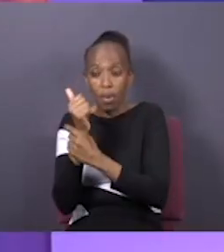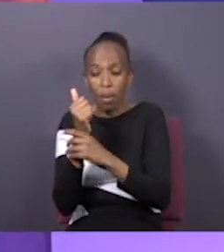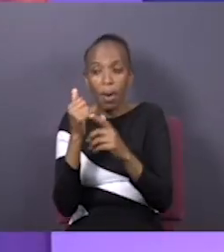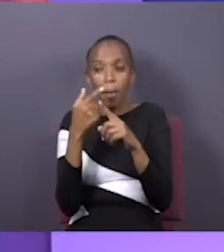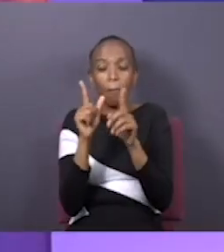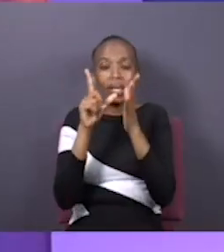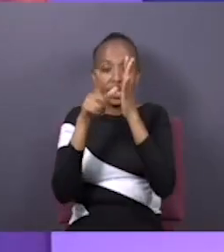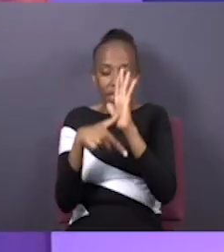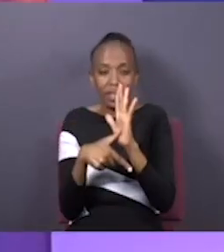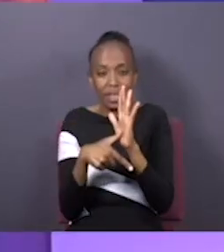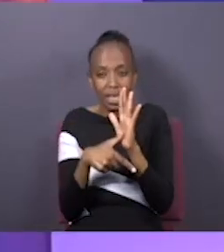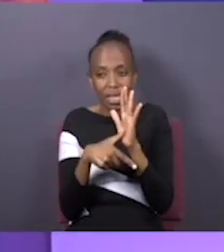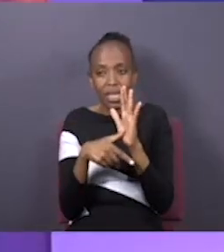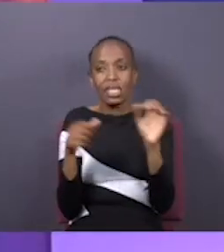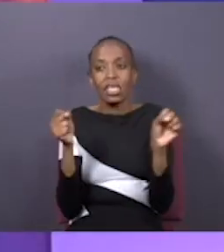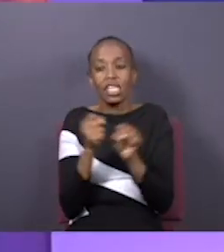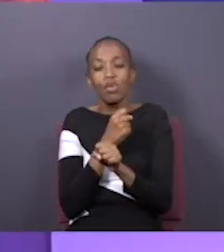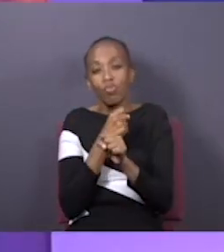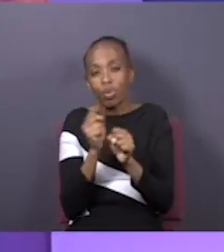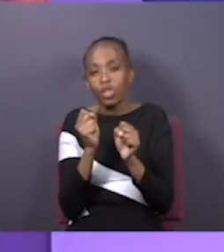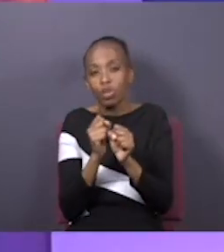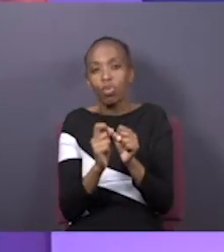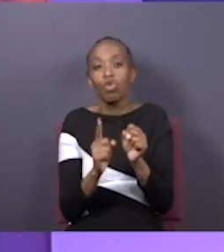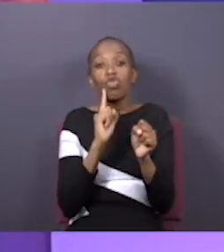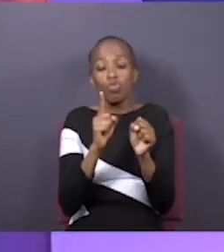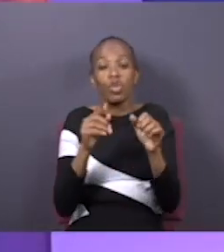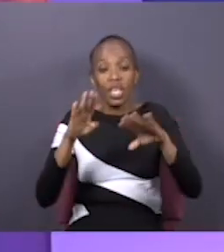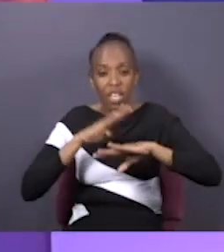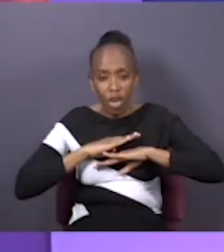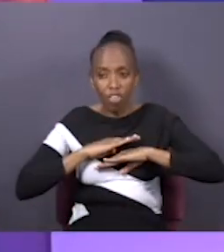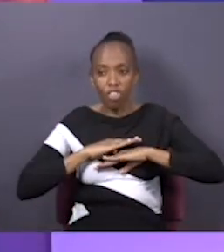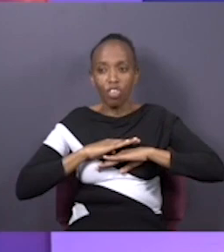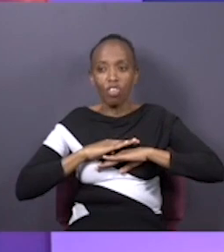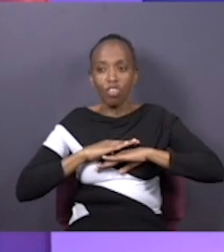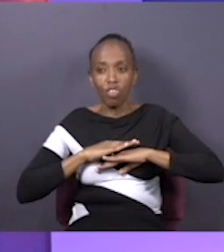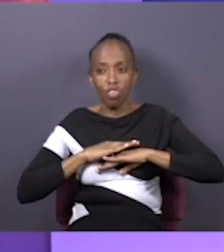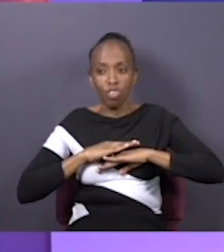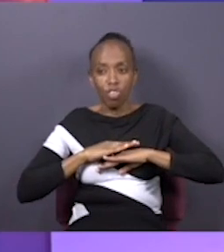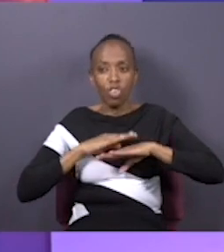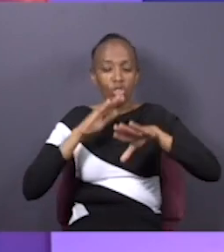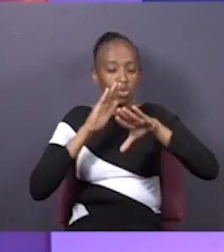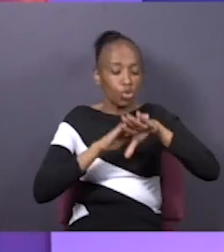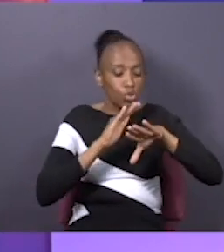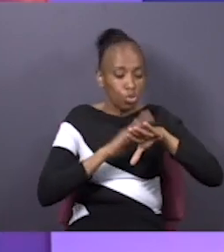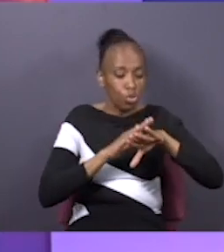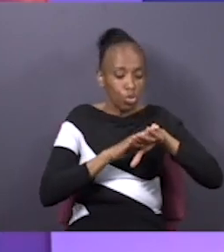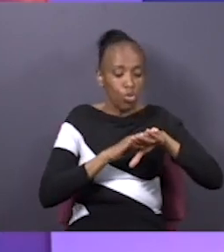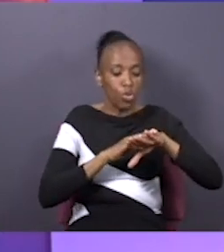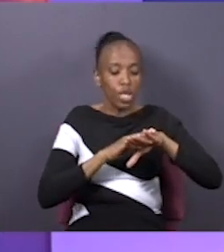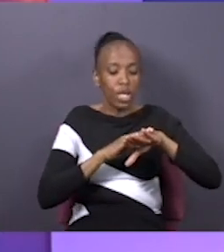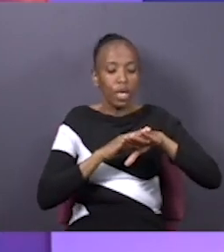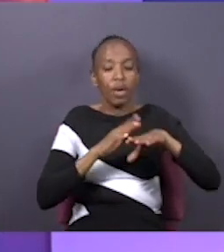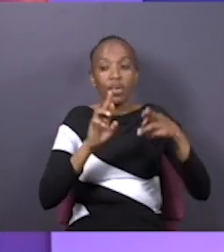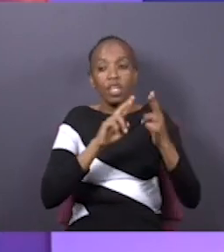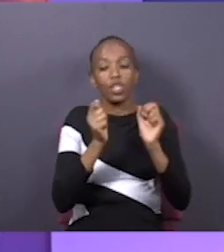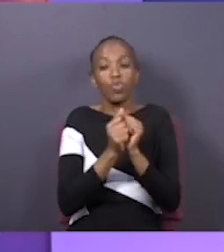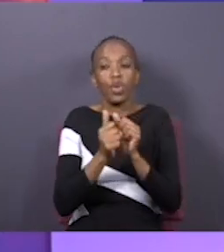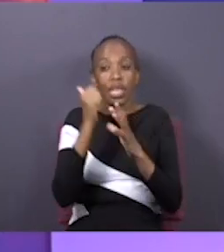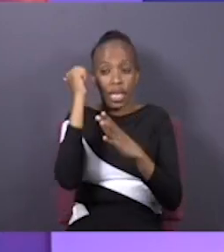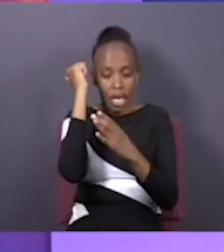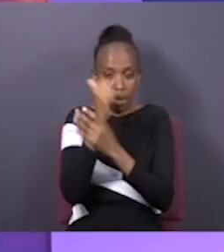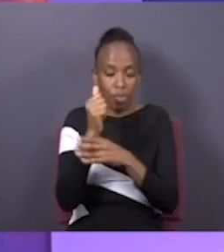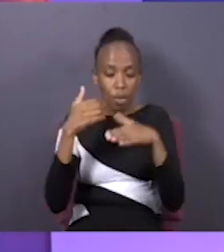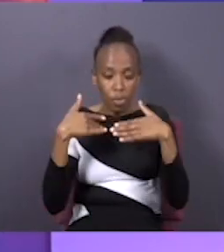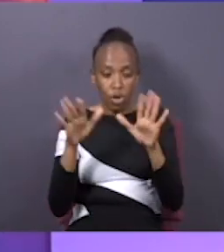But at certain point, he couldn't be disciplined enough to keep, you know, the good relationship. And because of that, you